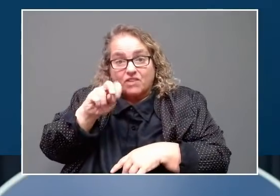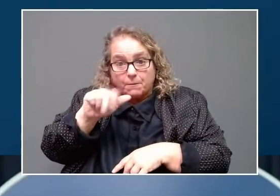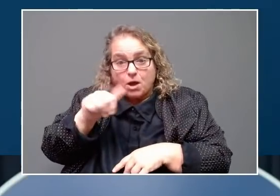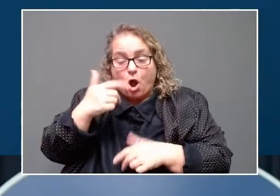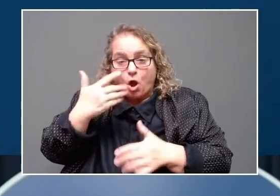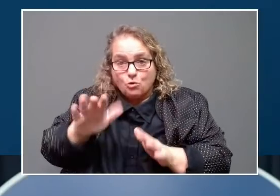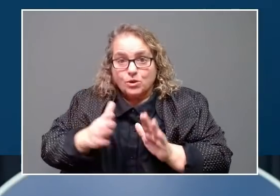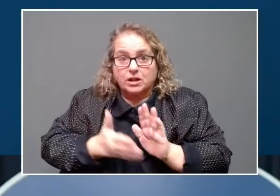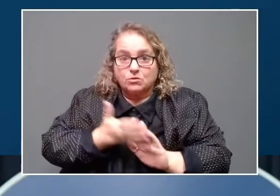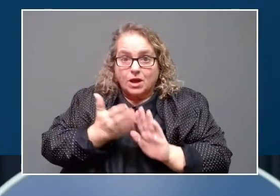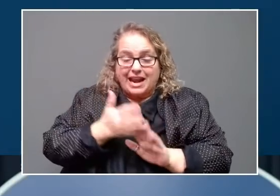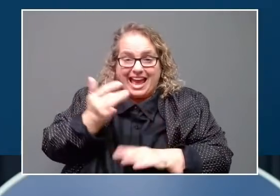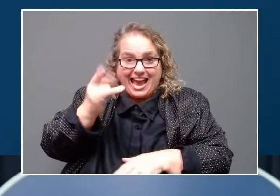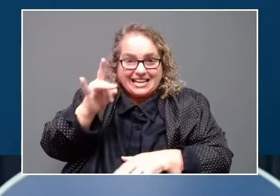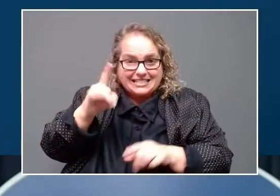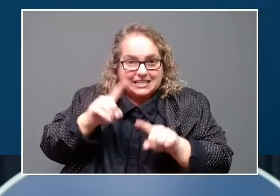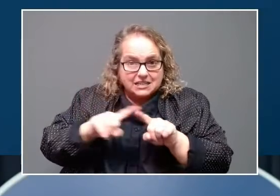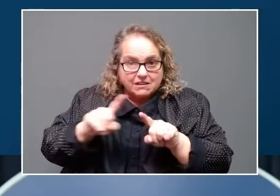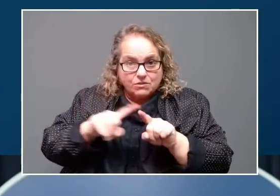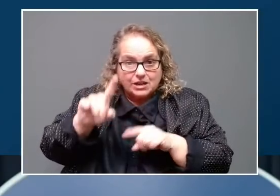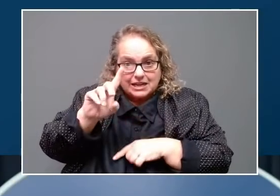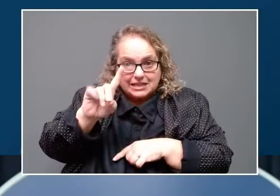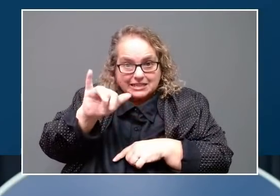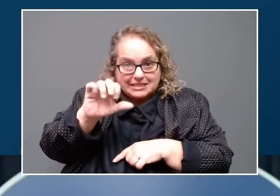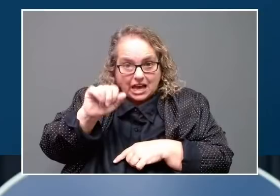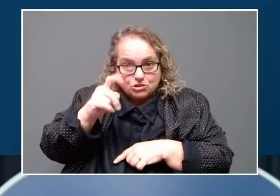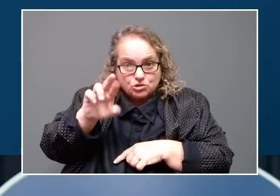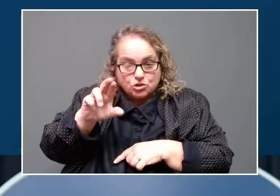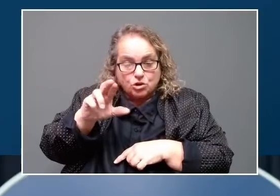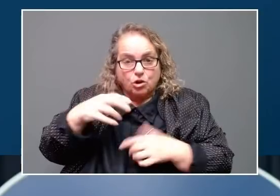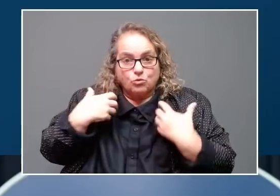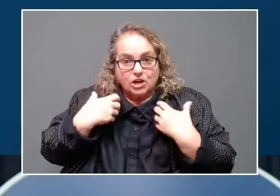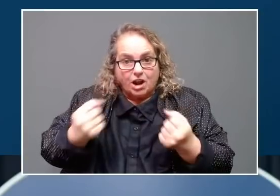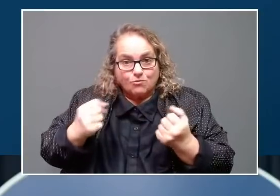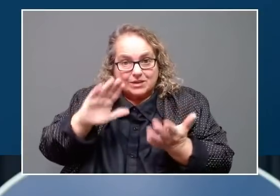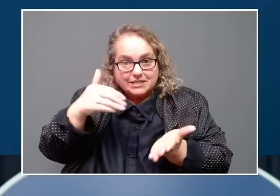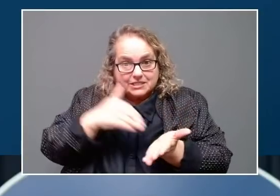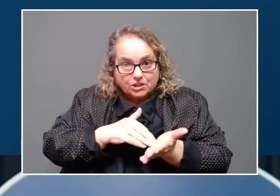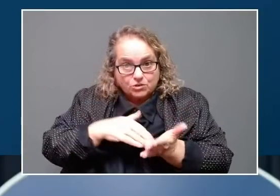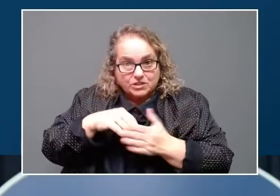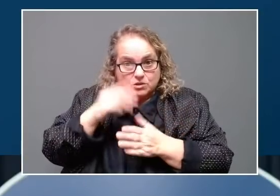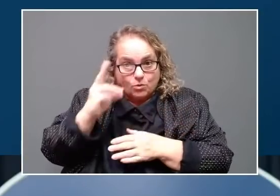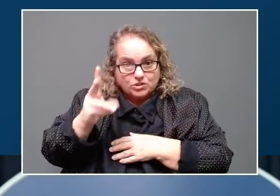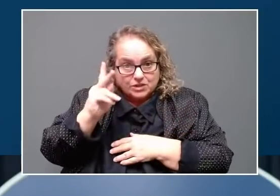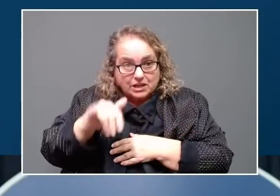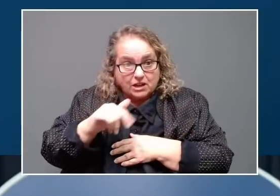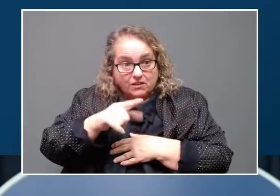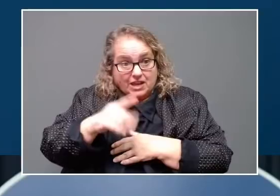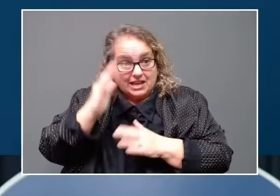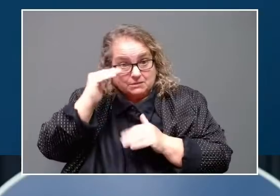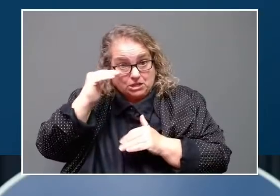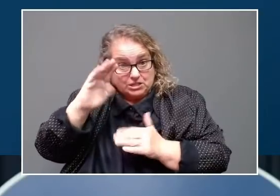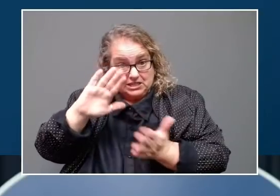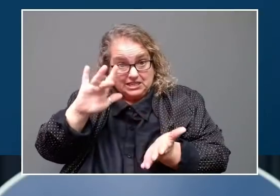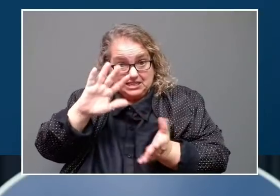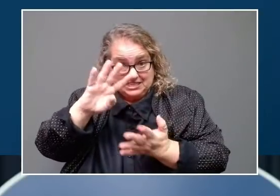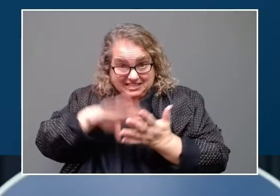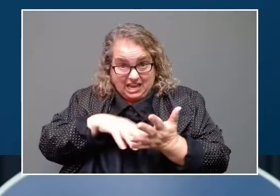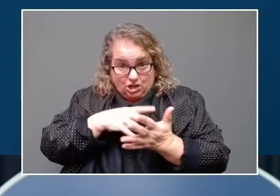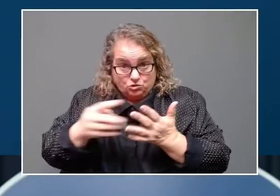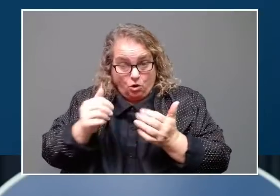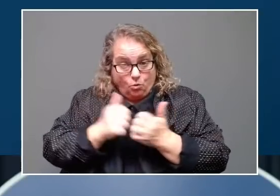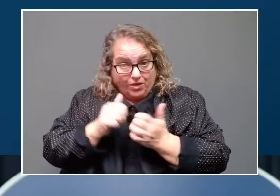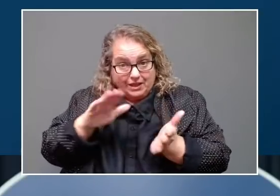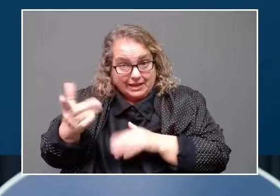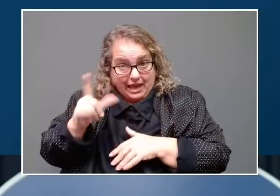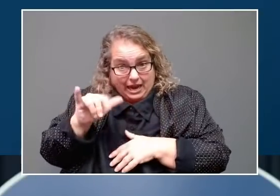recovery centers in the areas affected in Western Kentucky. Here are the expected schedules with the deadline coming up